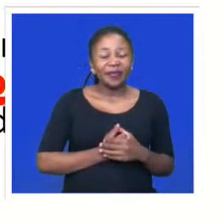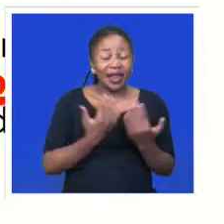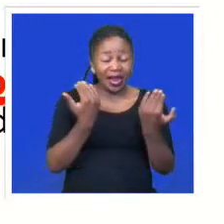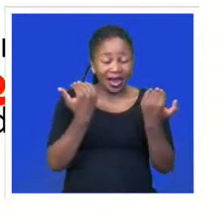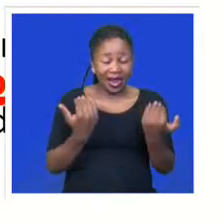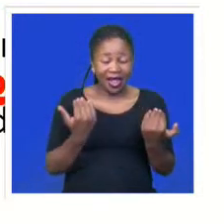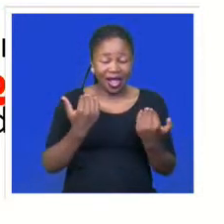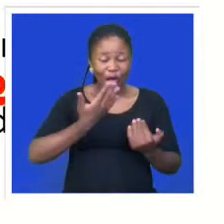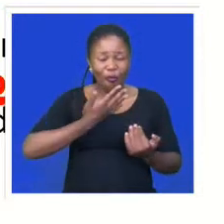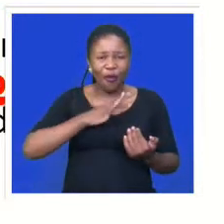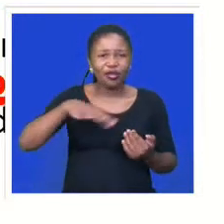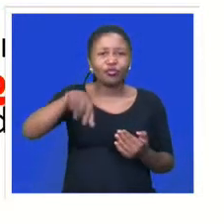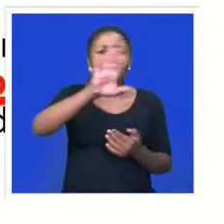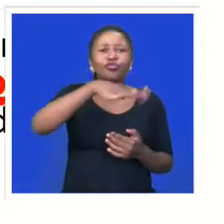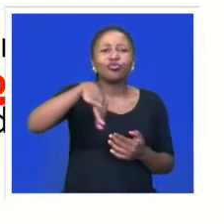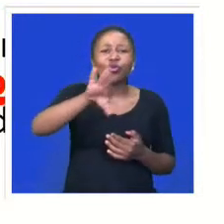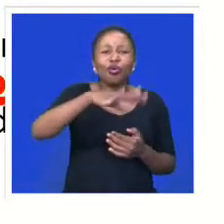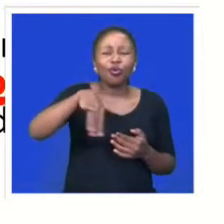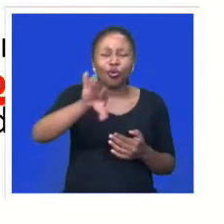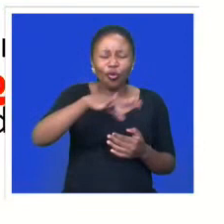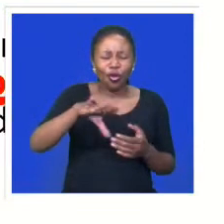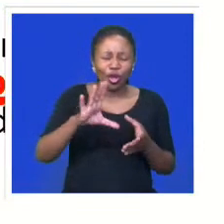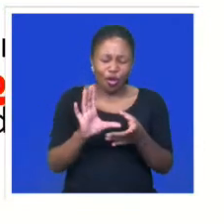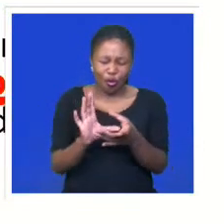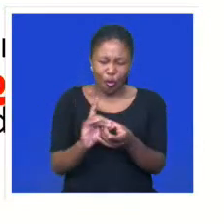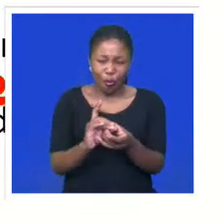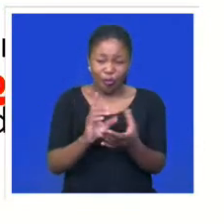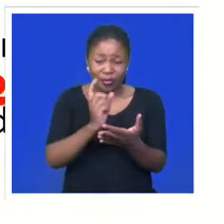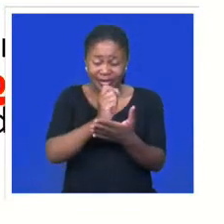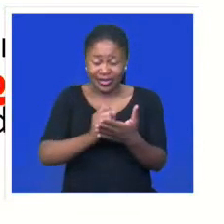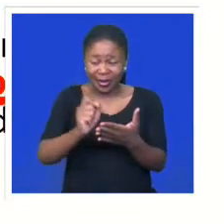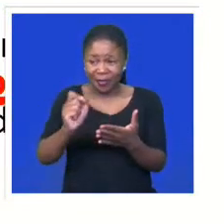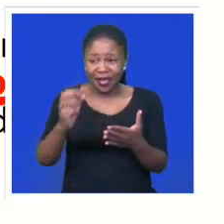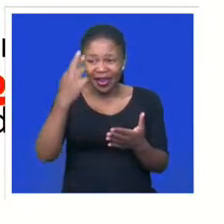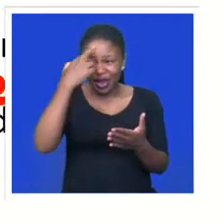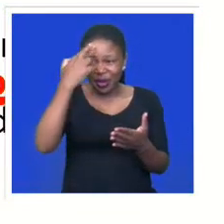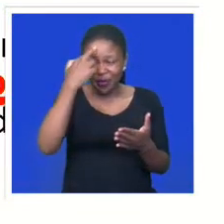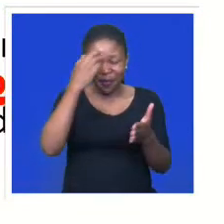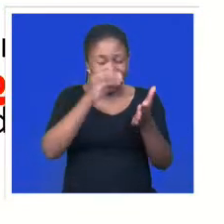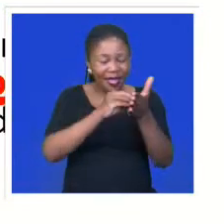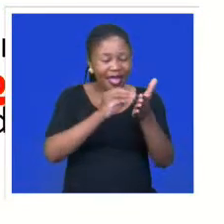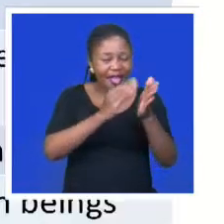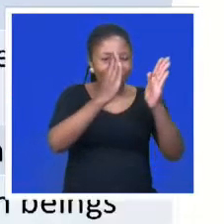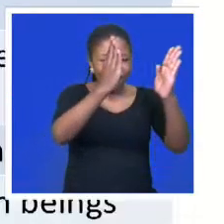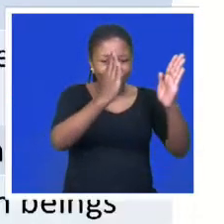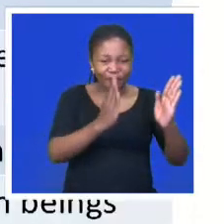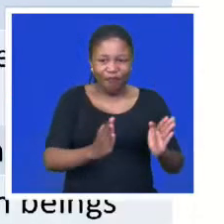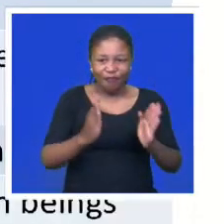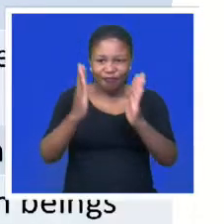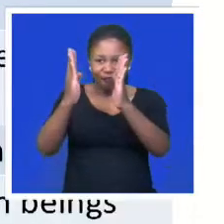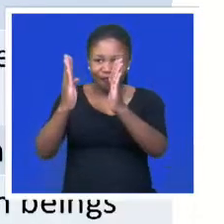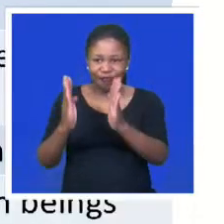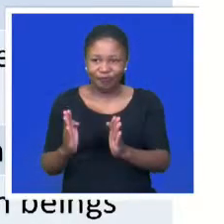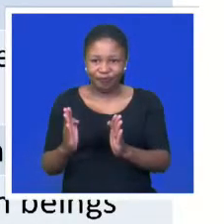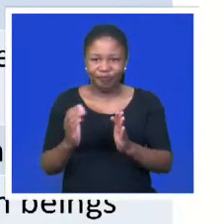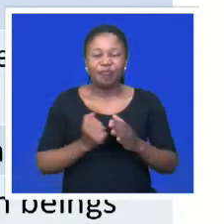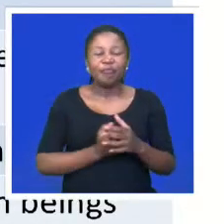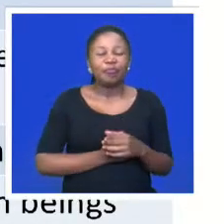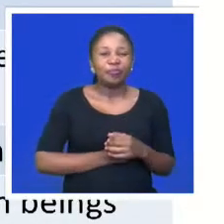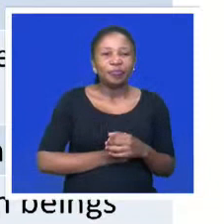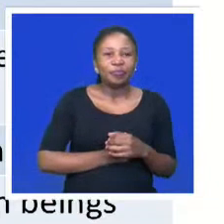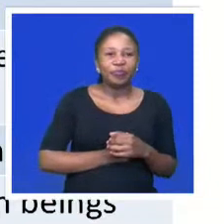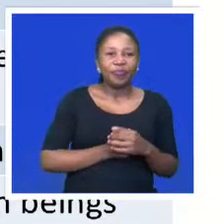table together, and you are going to use a pencil to mark for yourselves. Okay?